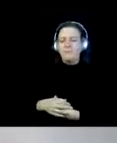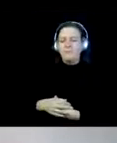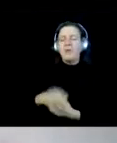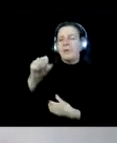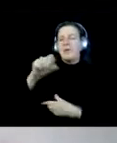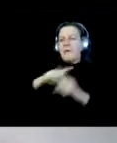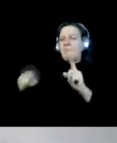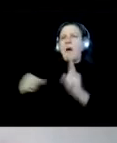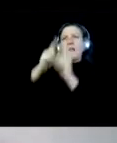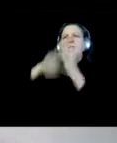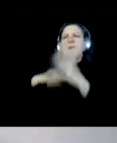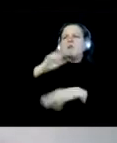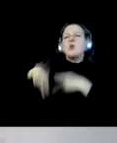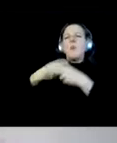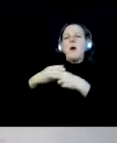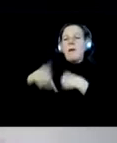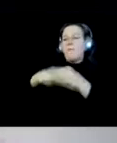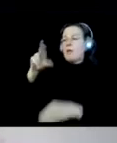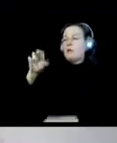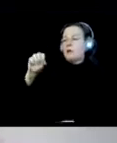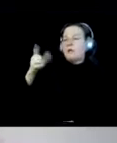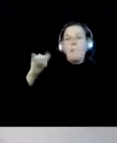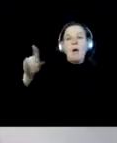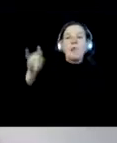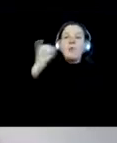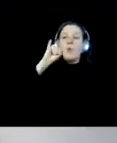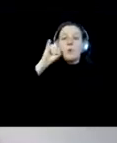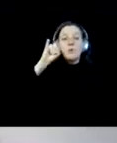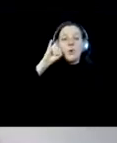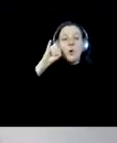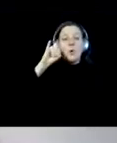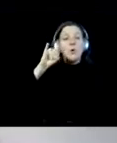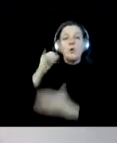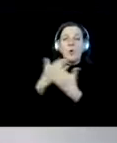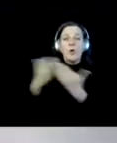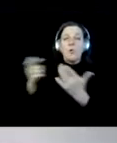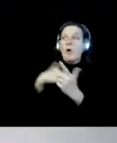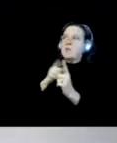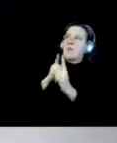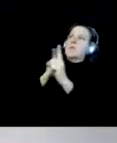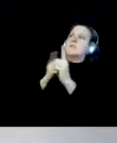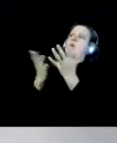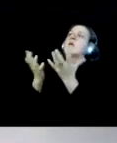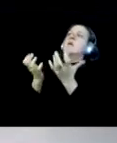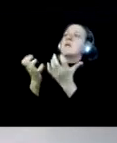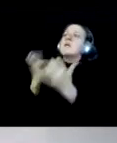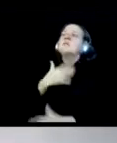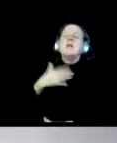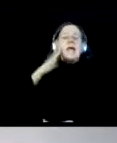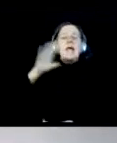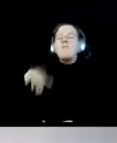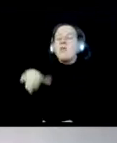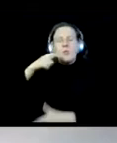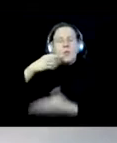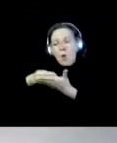thing I mentioned about the rose gold iPhone being kind of this like thing to throw your desire into, even though you know you'll spend money that you don't